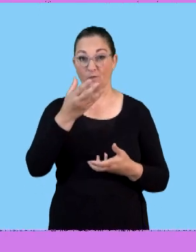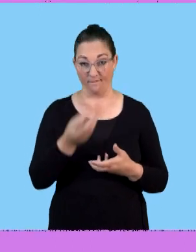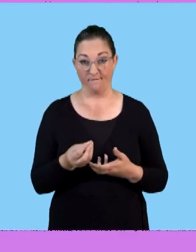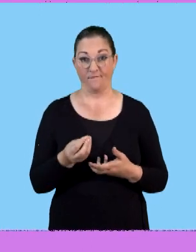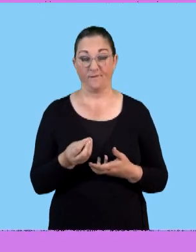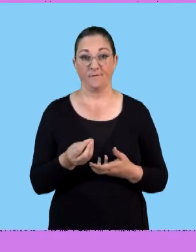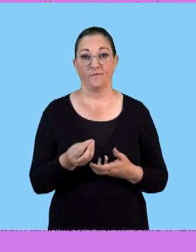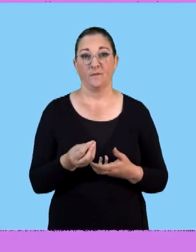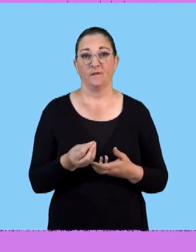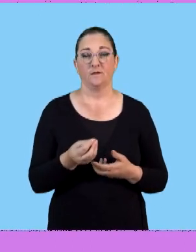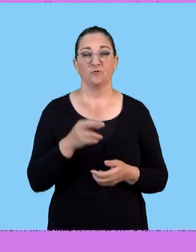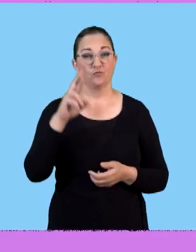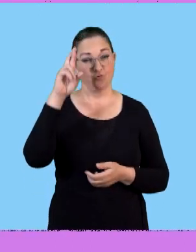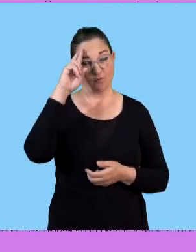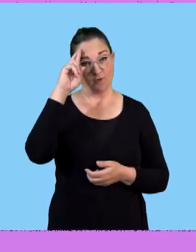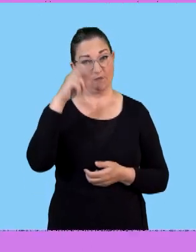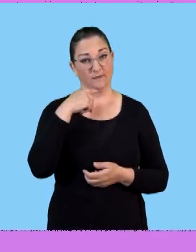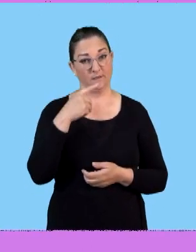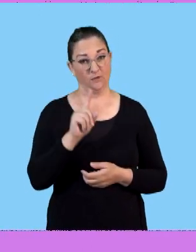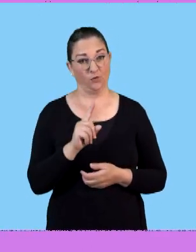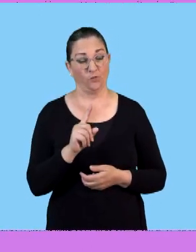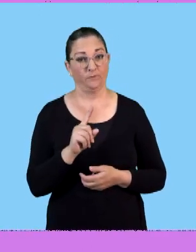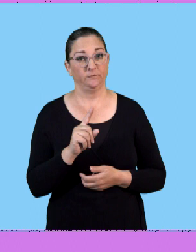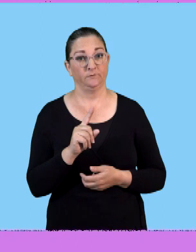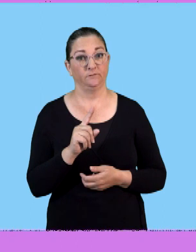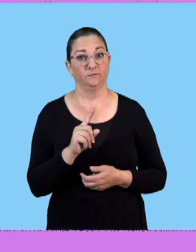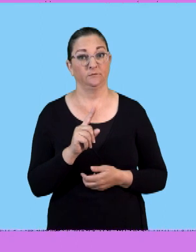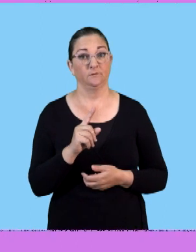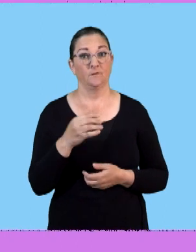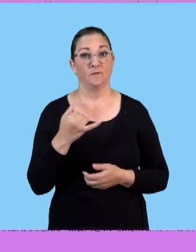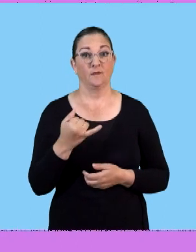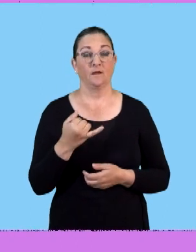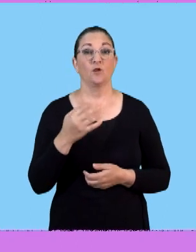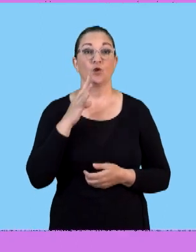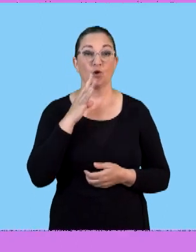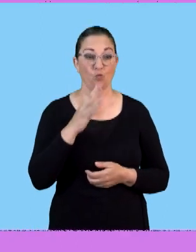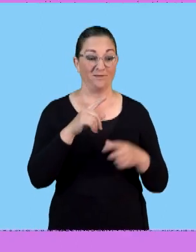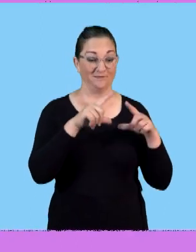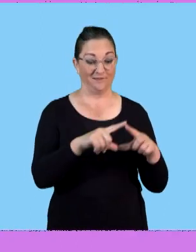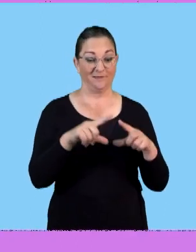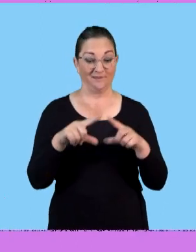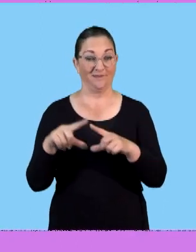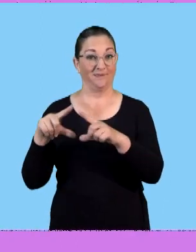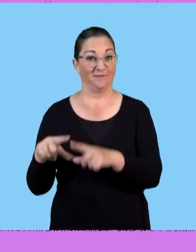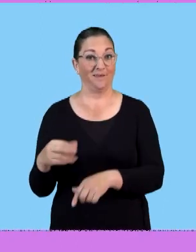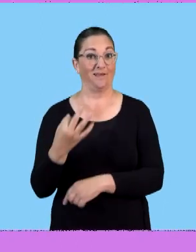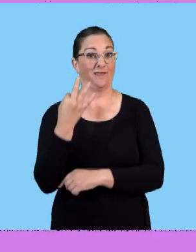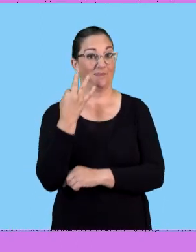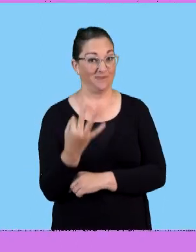as well. But remember, we said he will put 3 of it. Choose